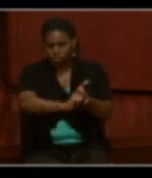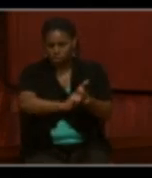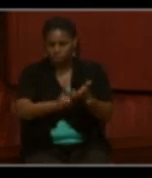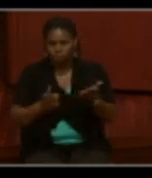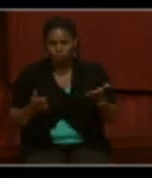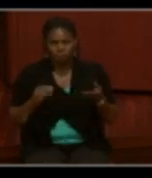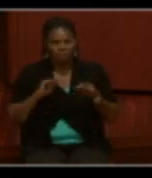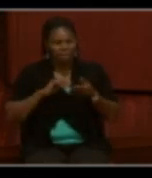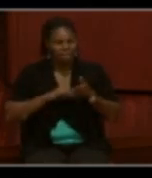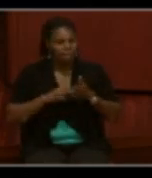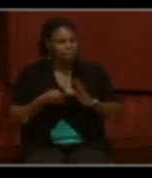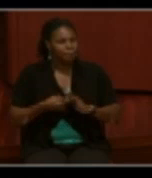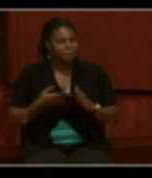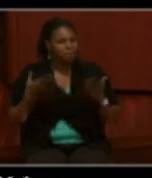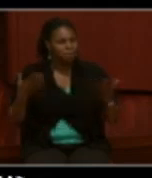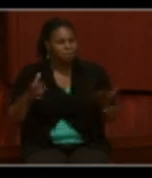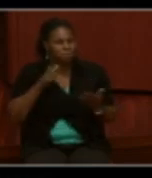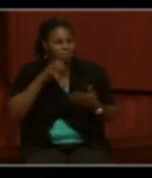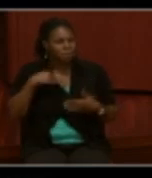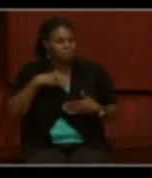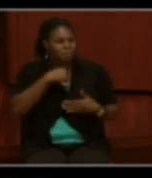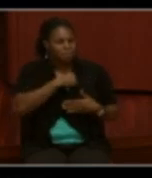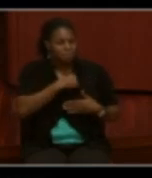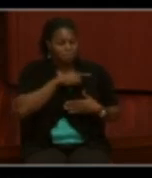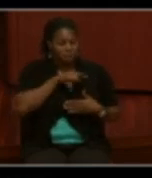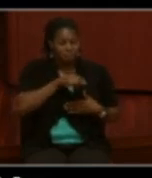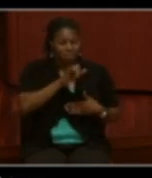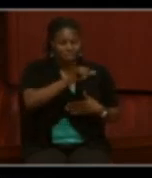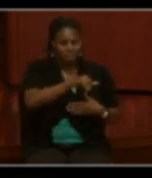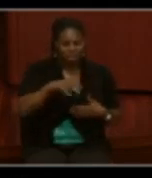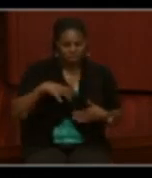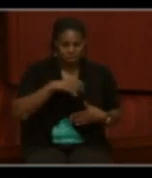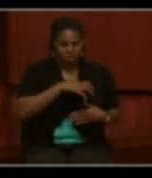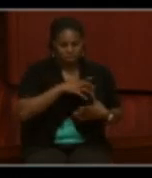was no longer a member of the banking committee at the church.